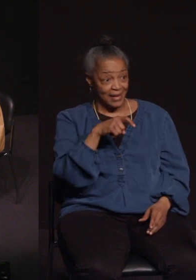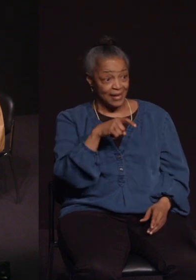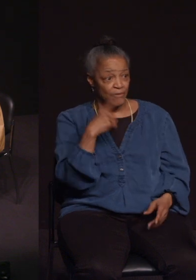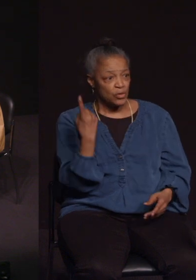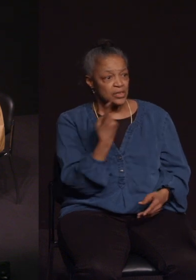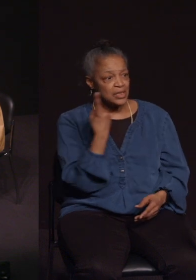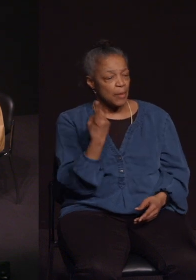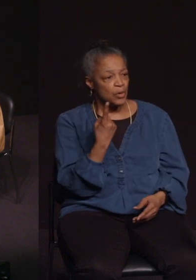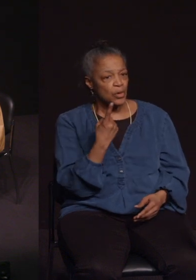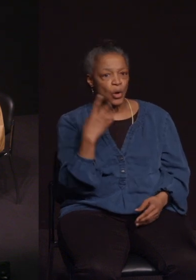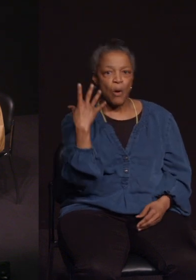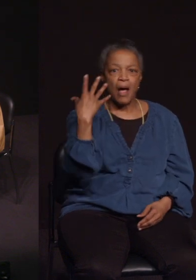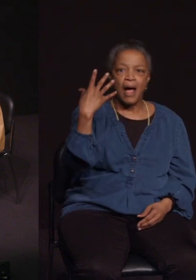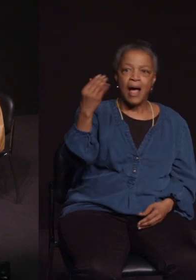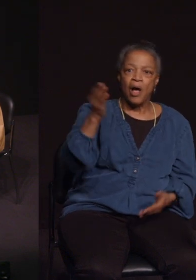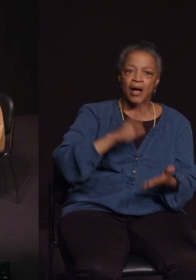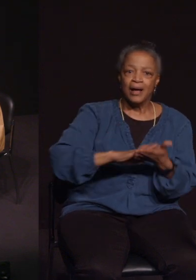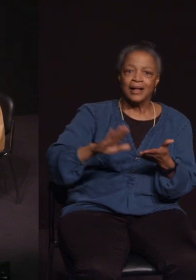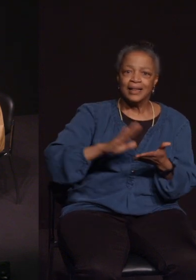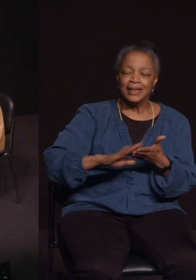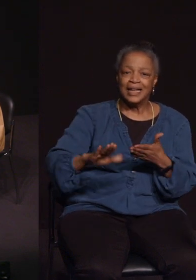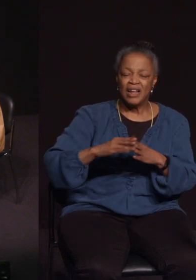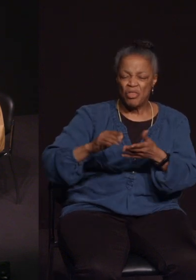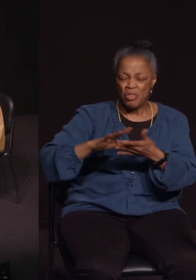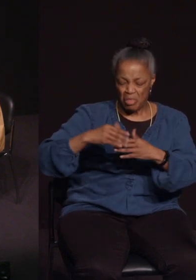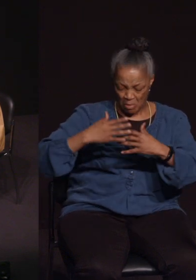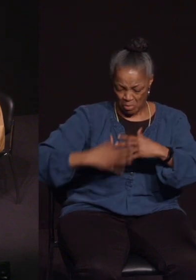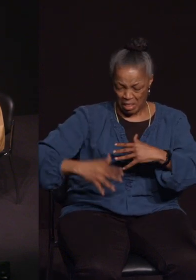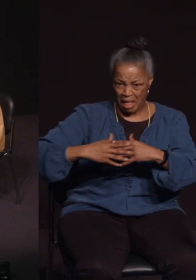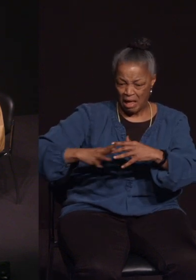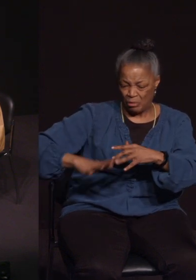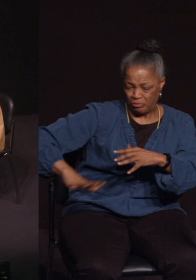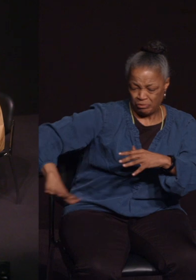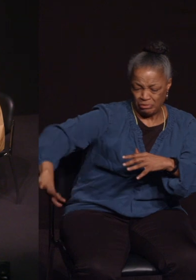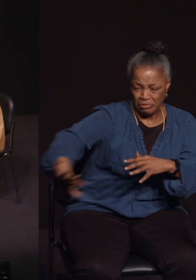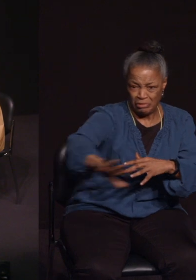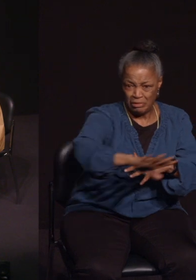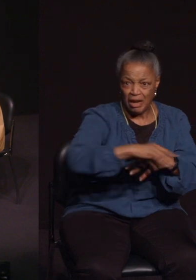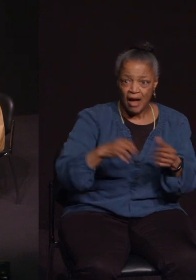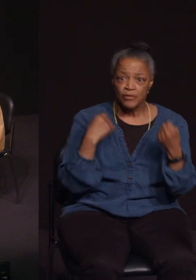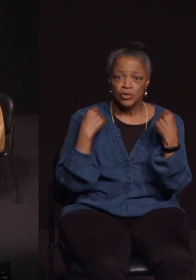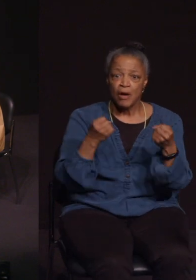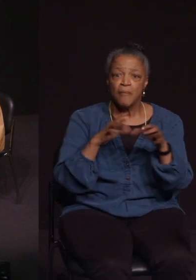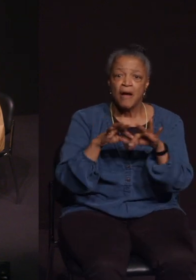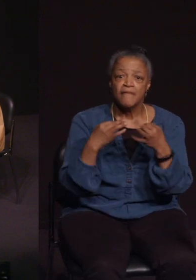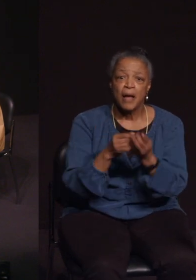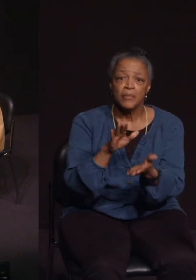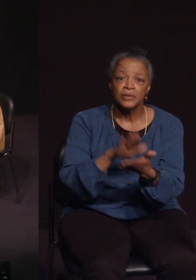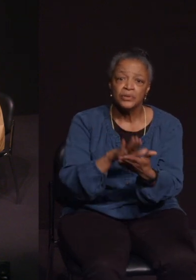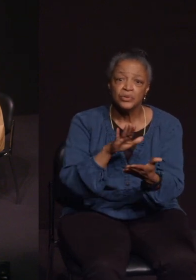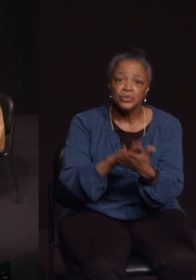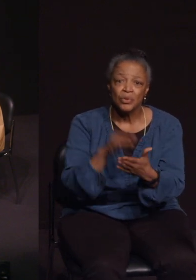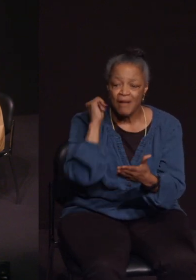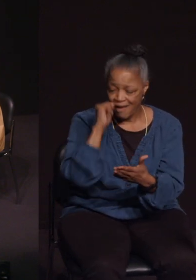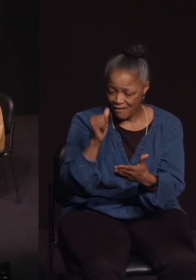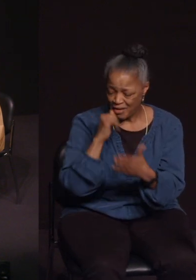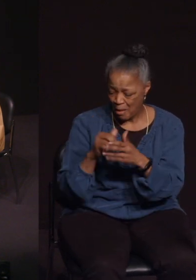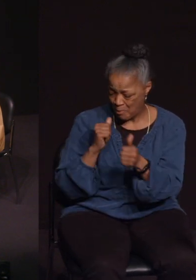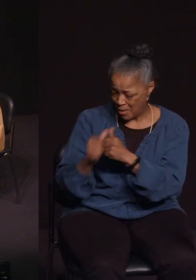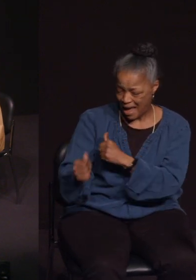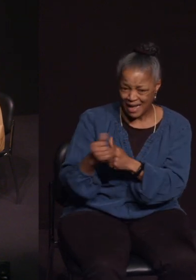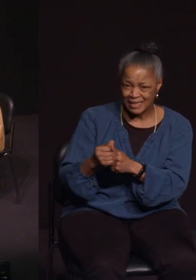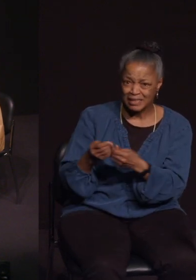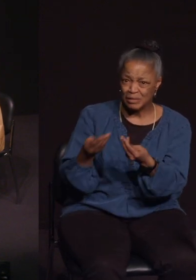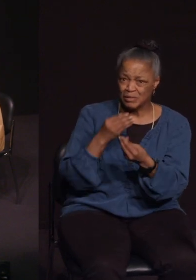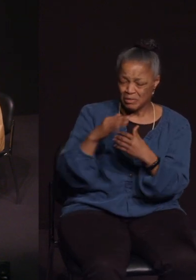for somebody to go out there and clean my baby's blood out that van that I got to drive my family to school and work with. Often when this